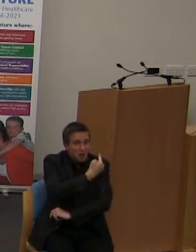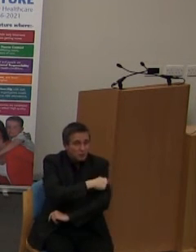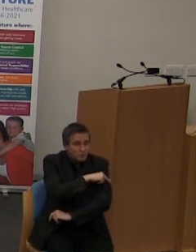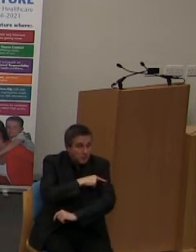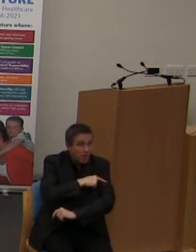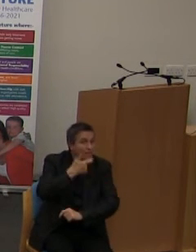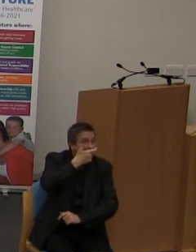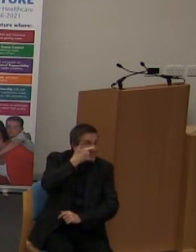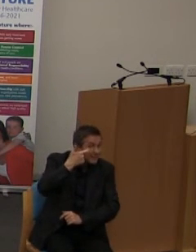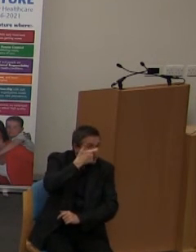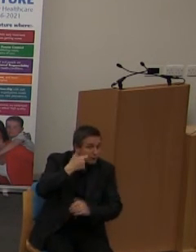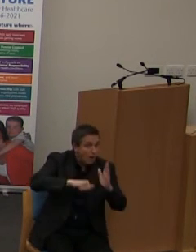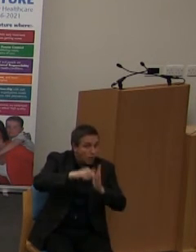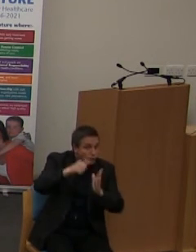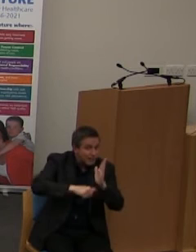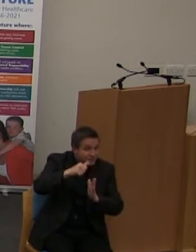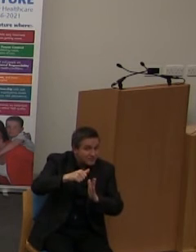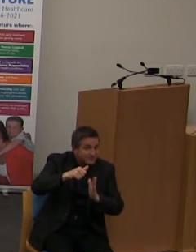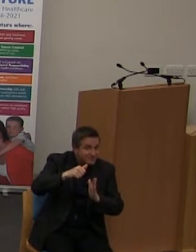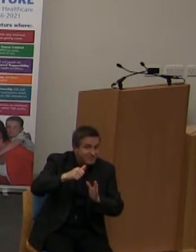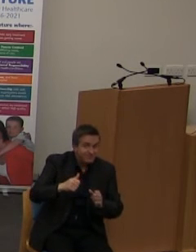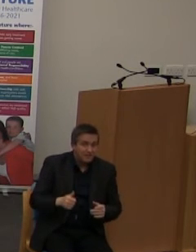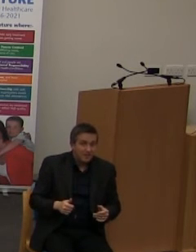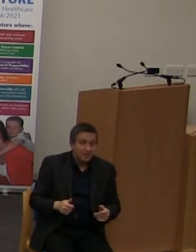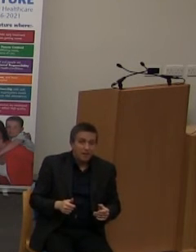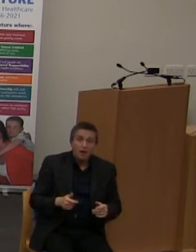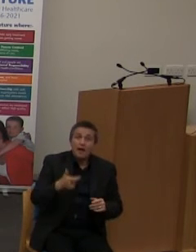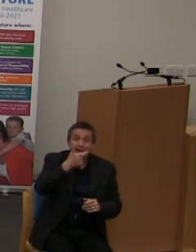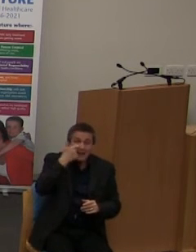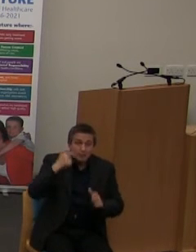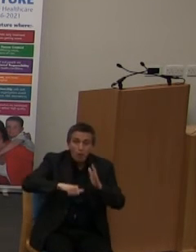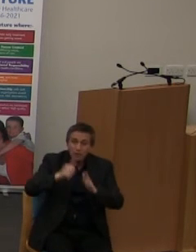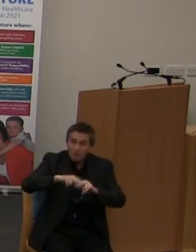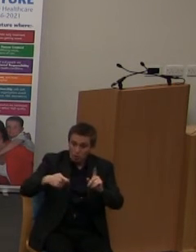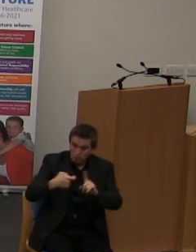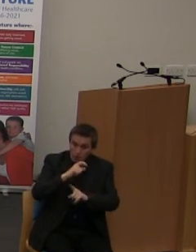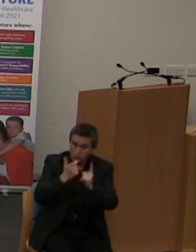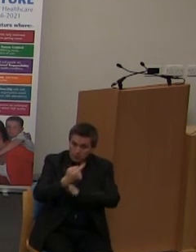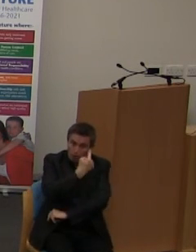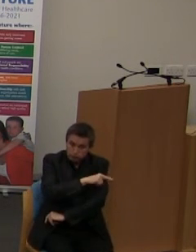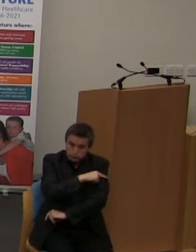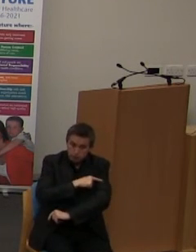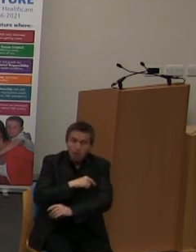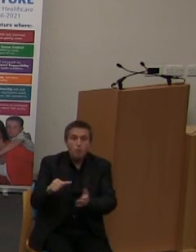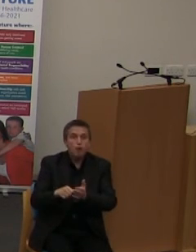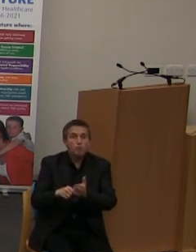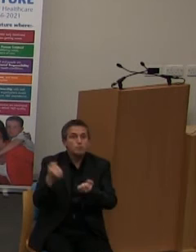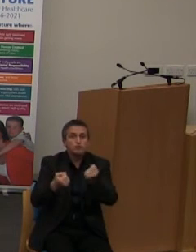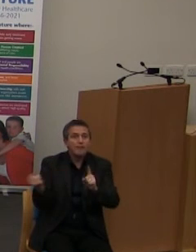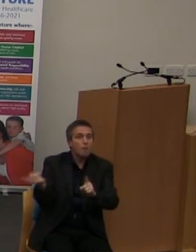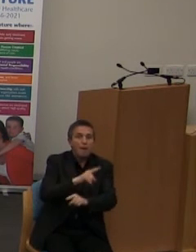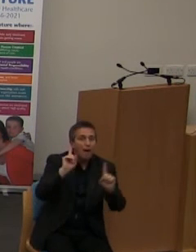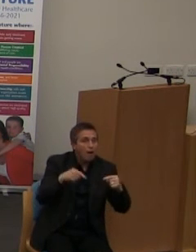cataract operations. They're not allowed to drive because of the operation, and there is no